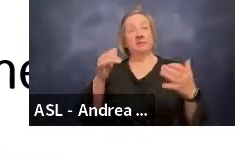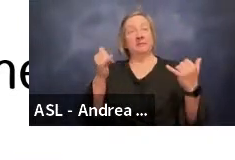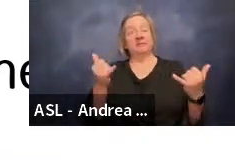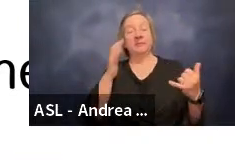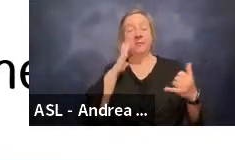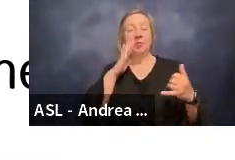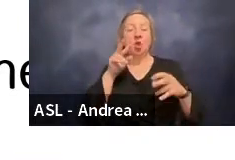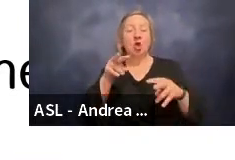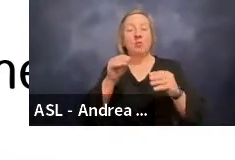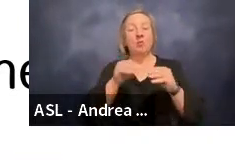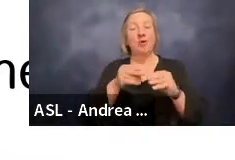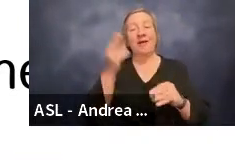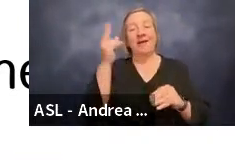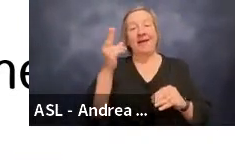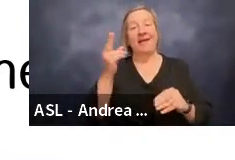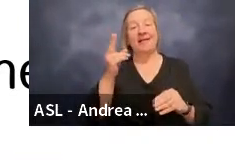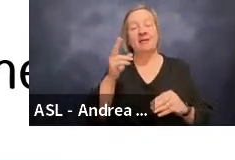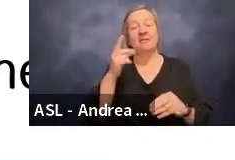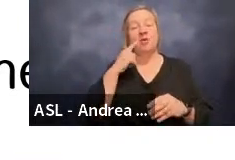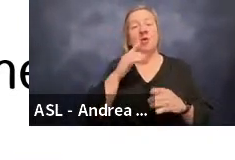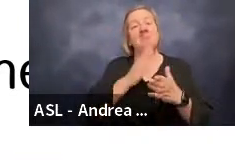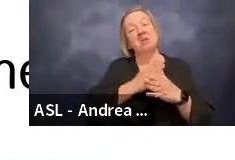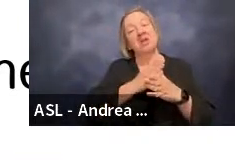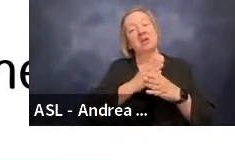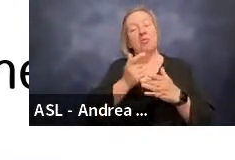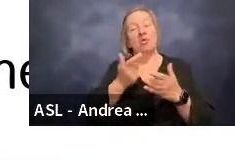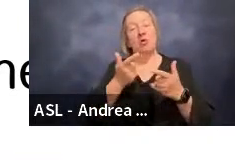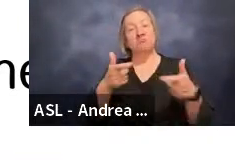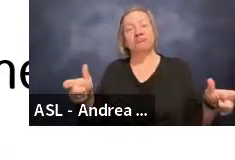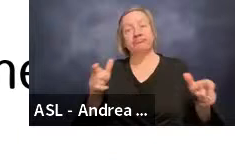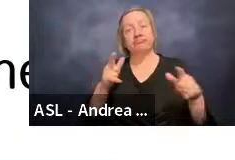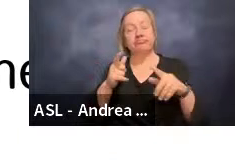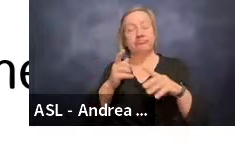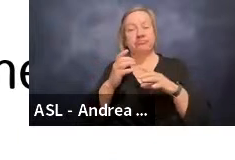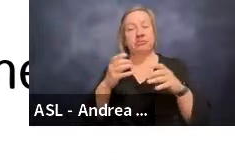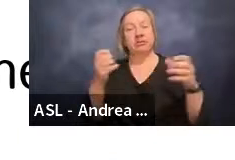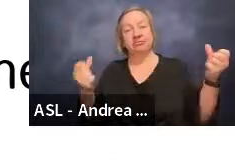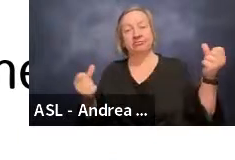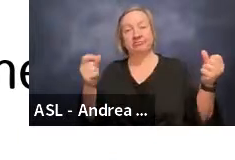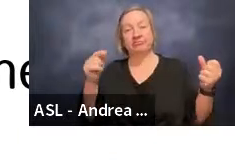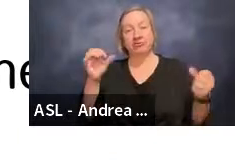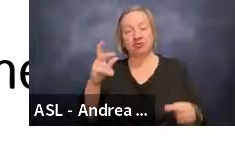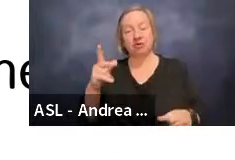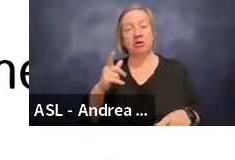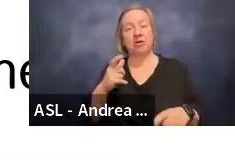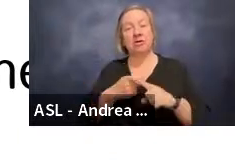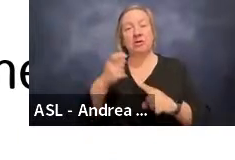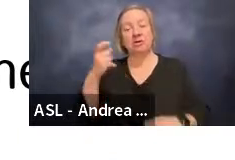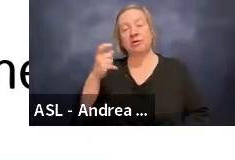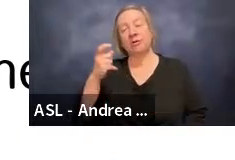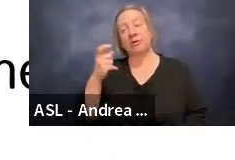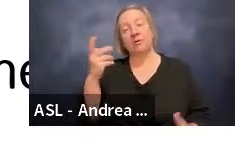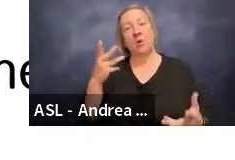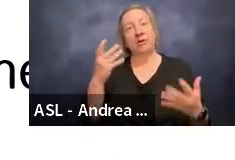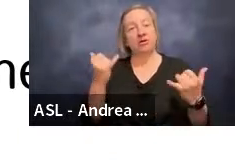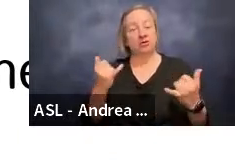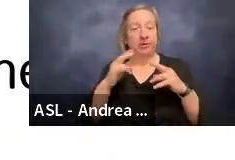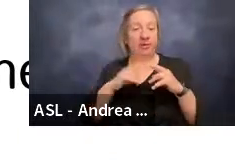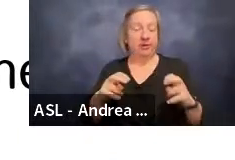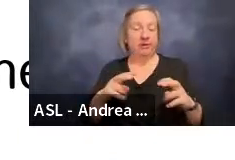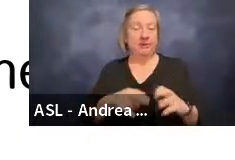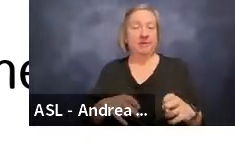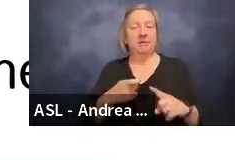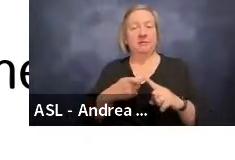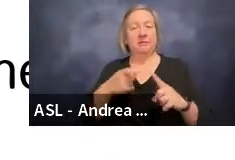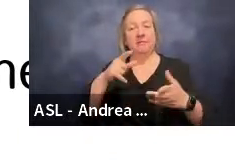toll rate for both medium and heavy duty trucks, ranging from what's currently been assessed is from a